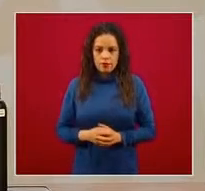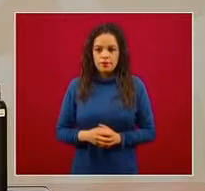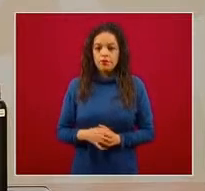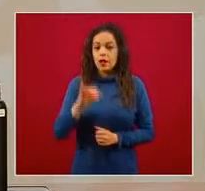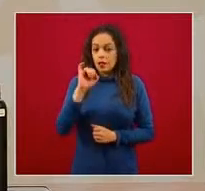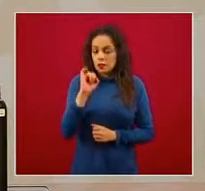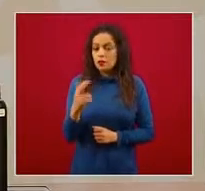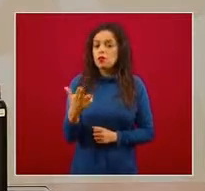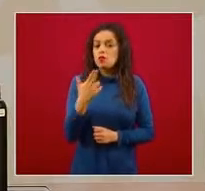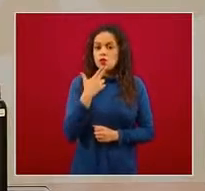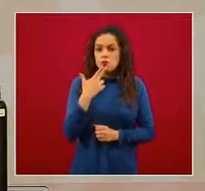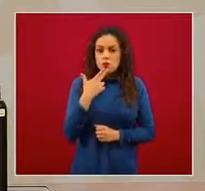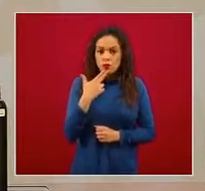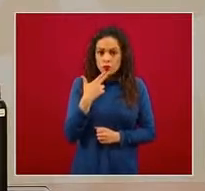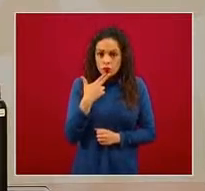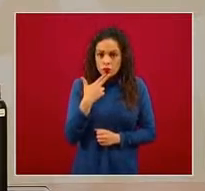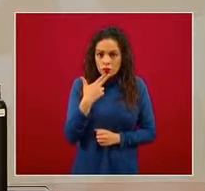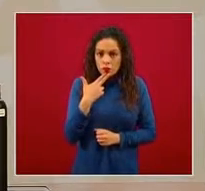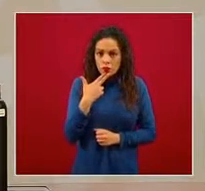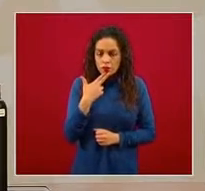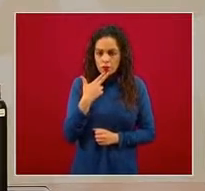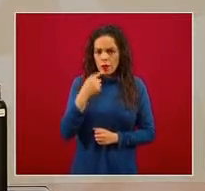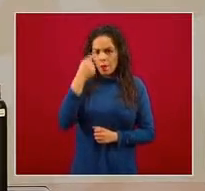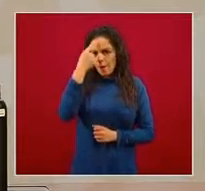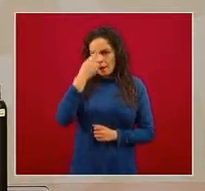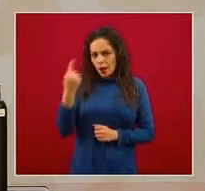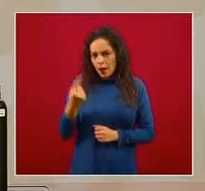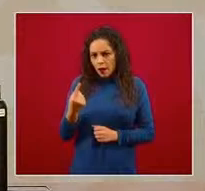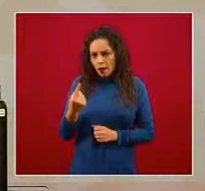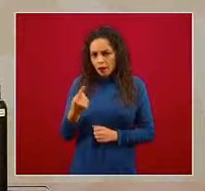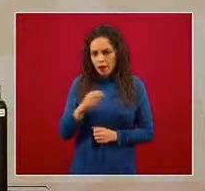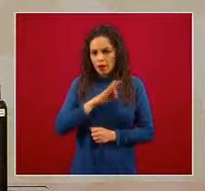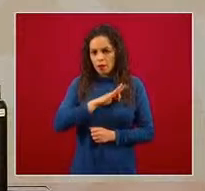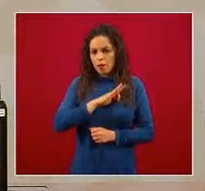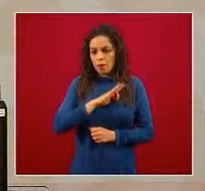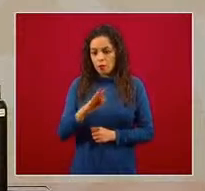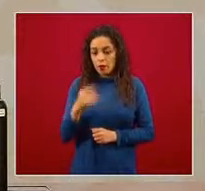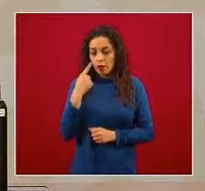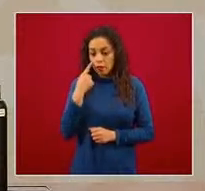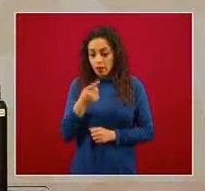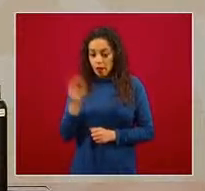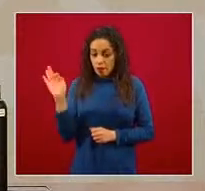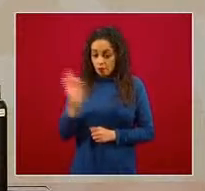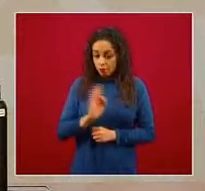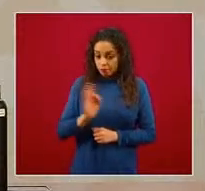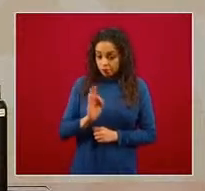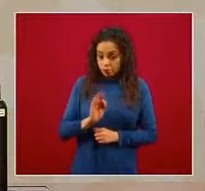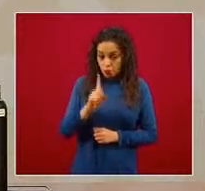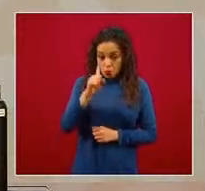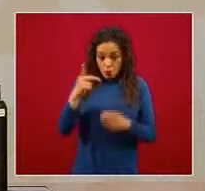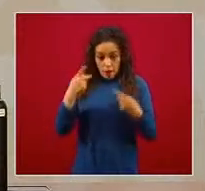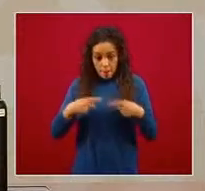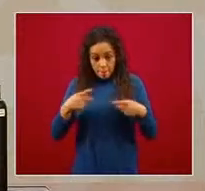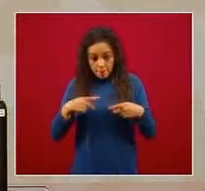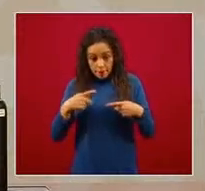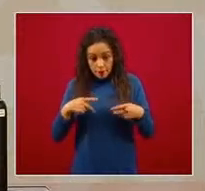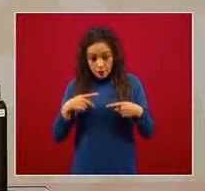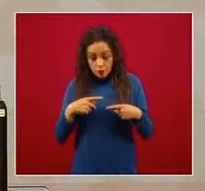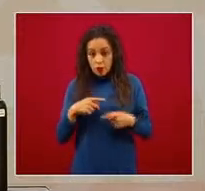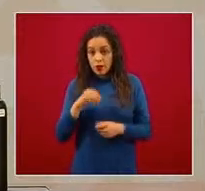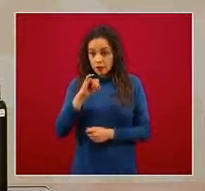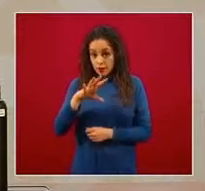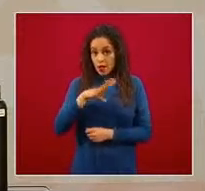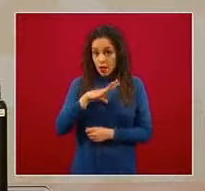that are quite useful in the sense that they can identify the probability of a person who